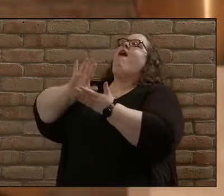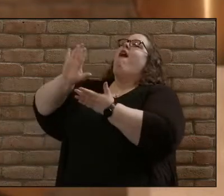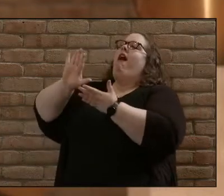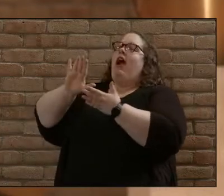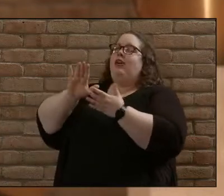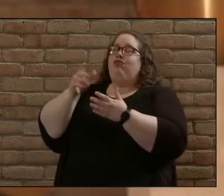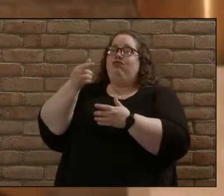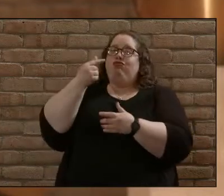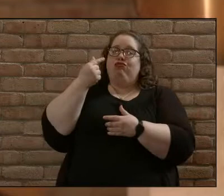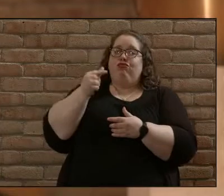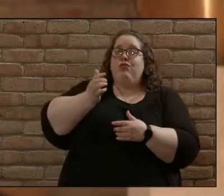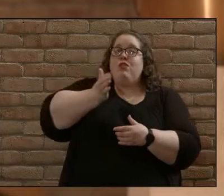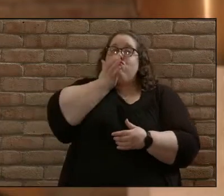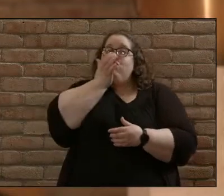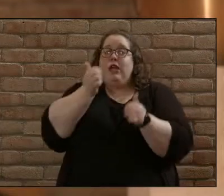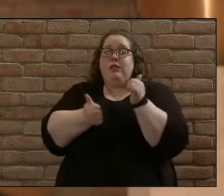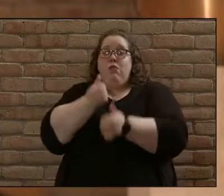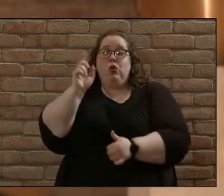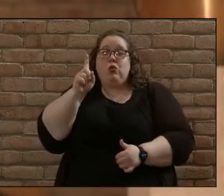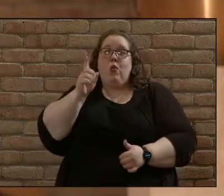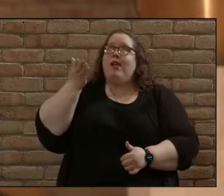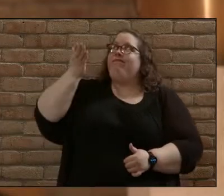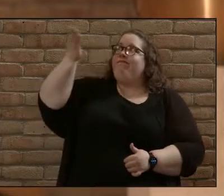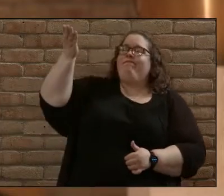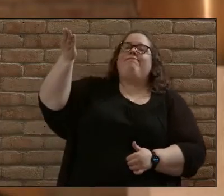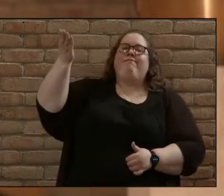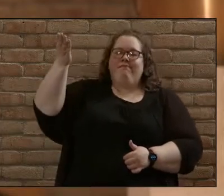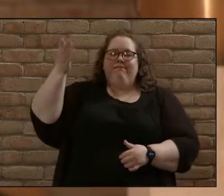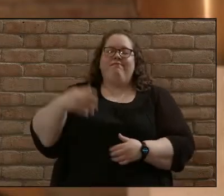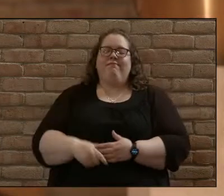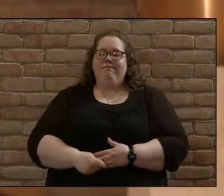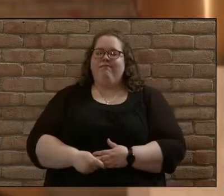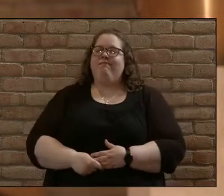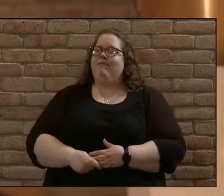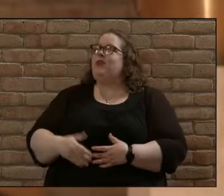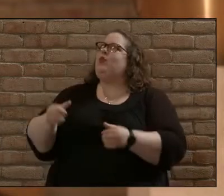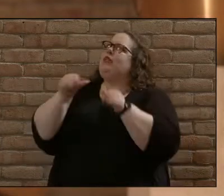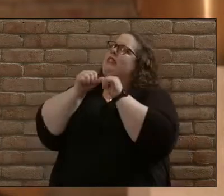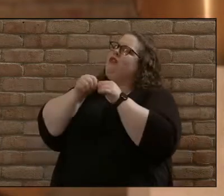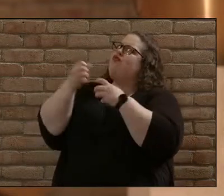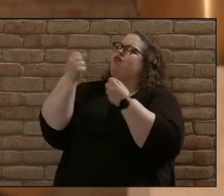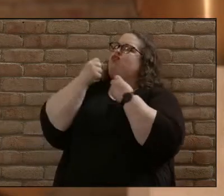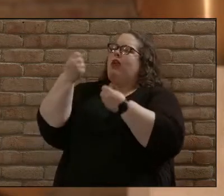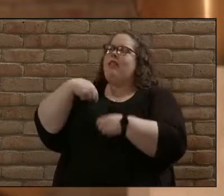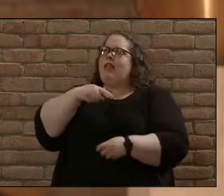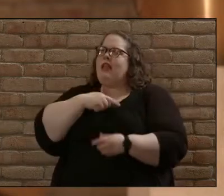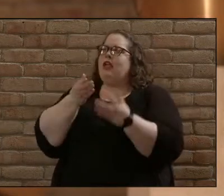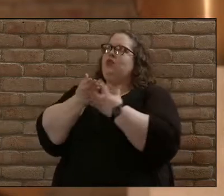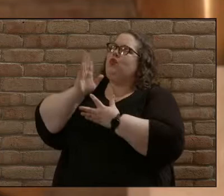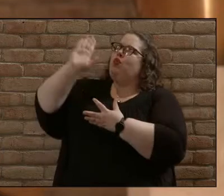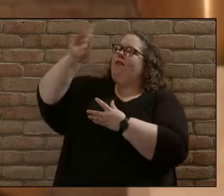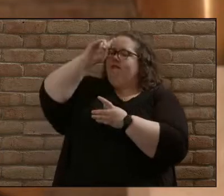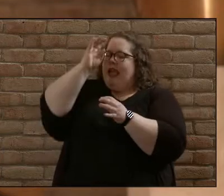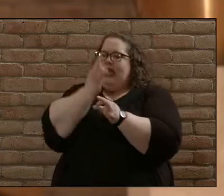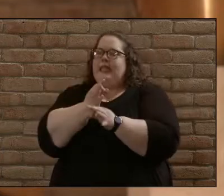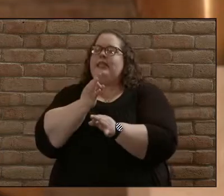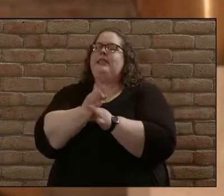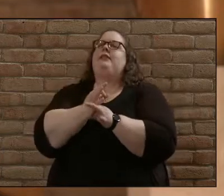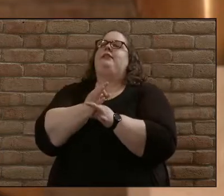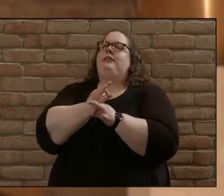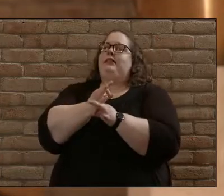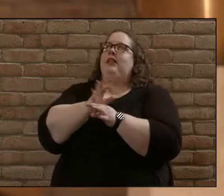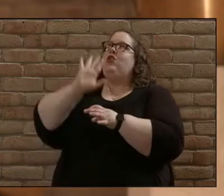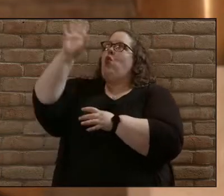you provide. So continue to strengthen us in our faith, and continue to fill us with